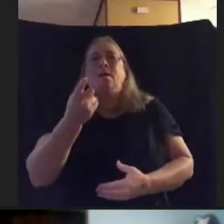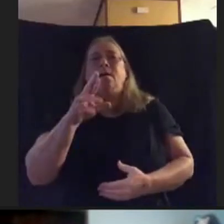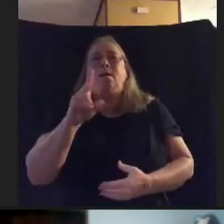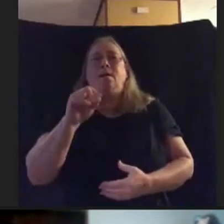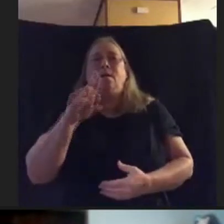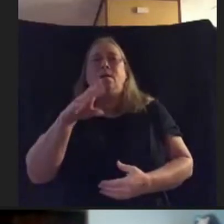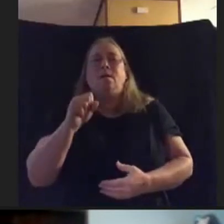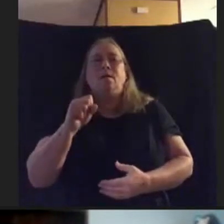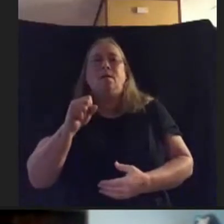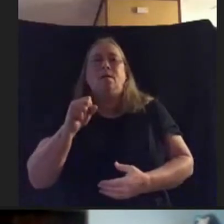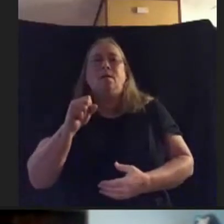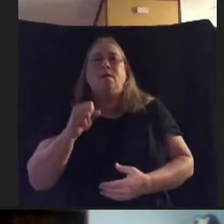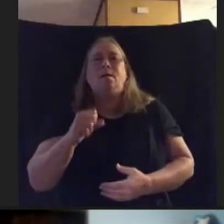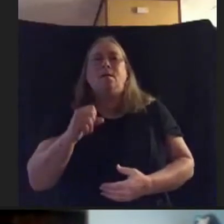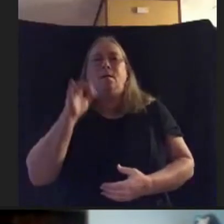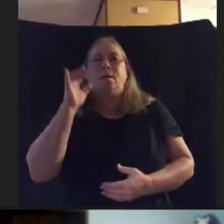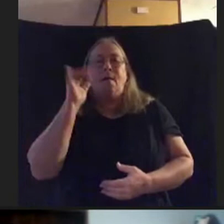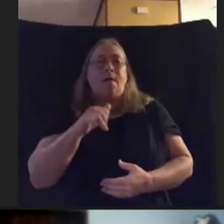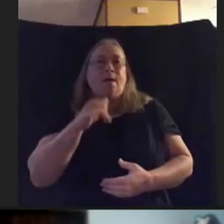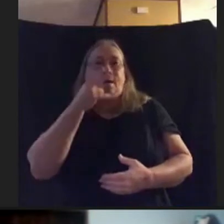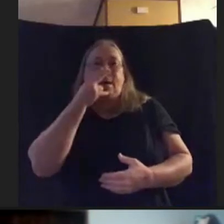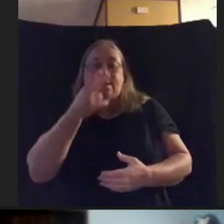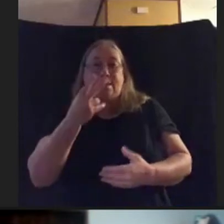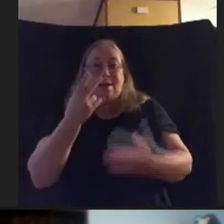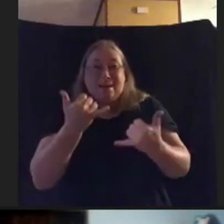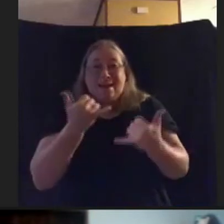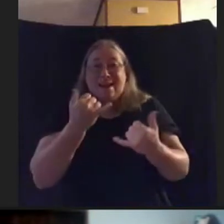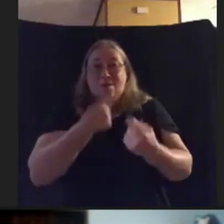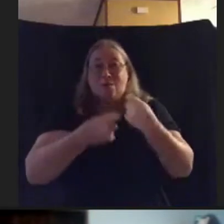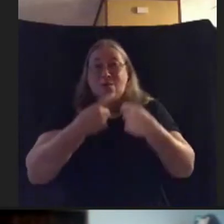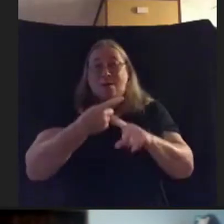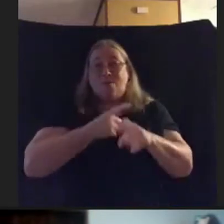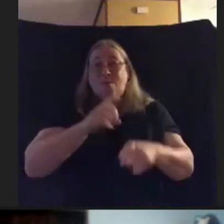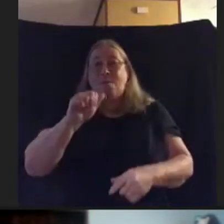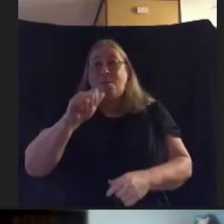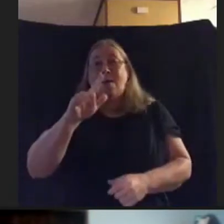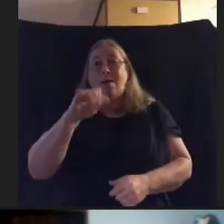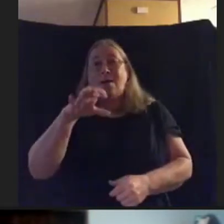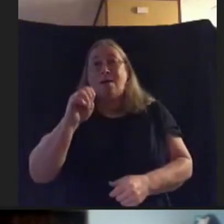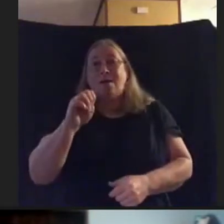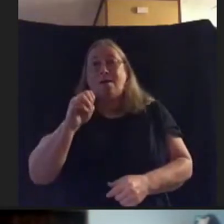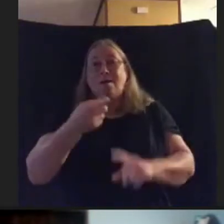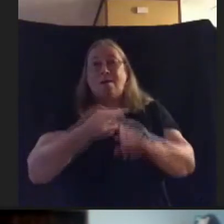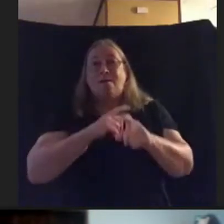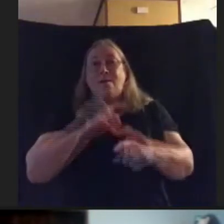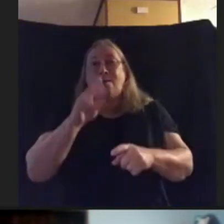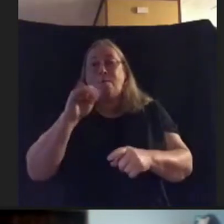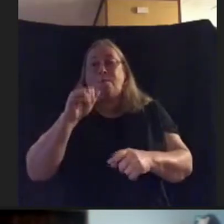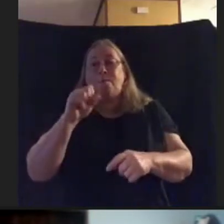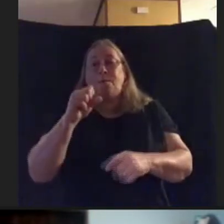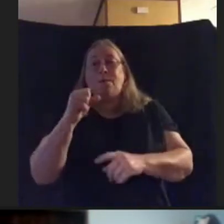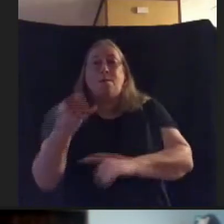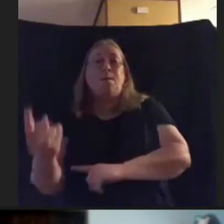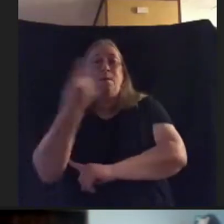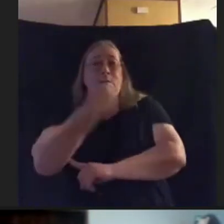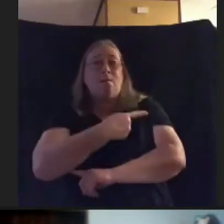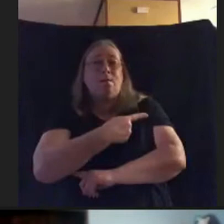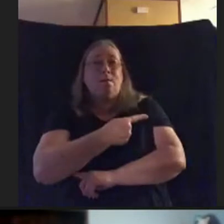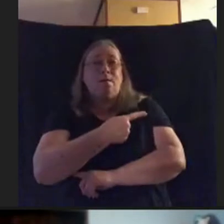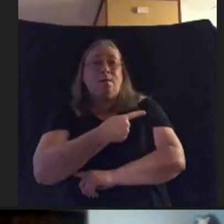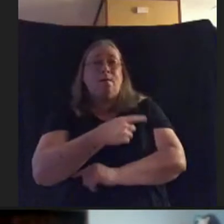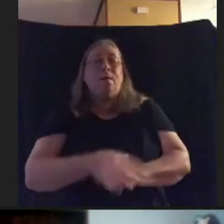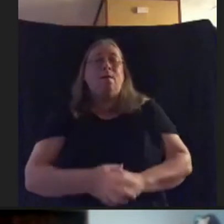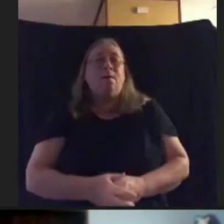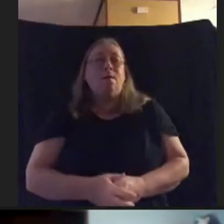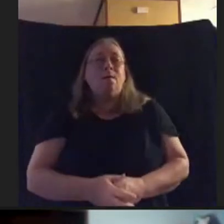this is kind of segueing to this question. This is from Alex with Mississippi Today. Can you talk about specific steps that the